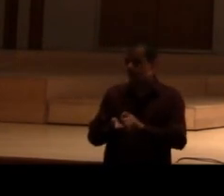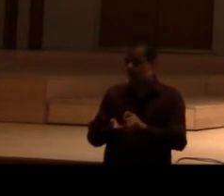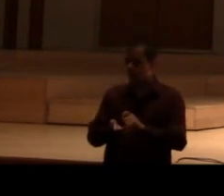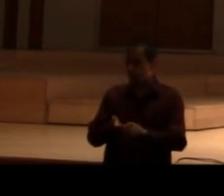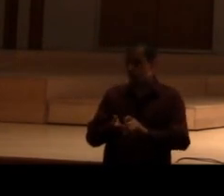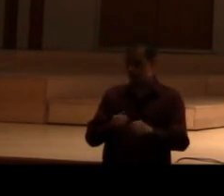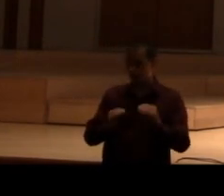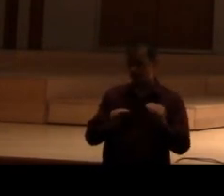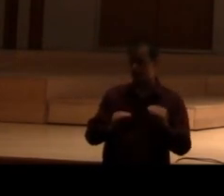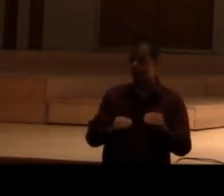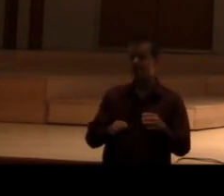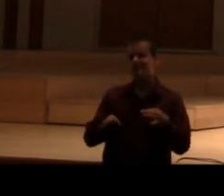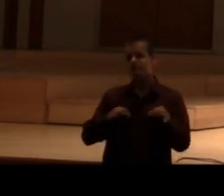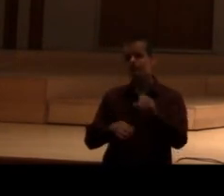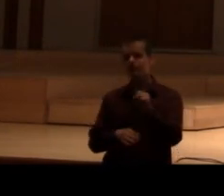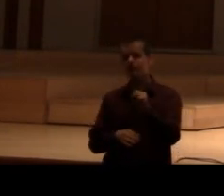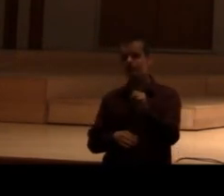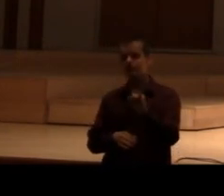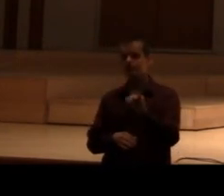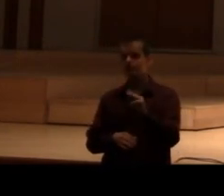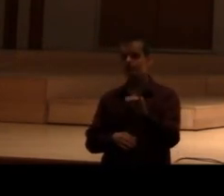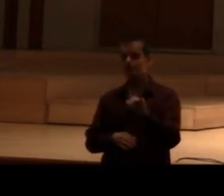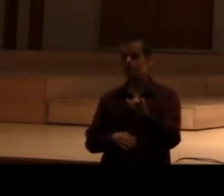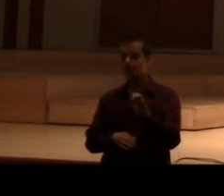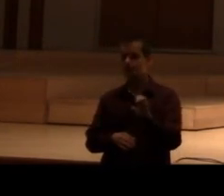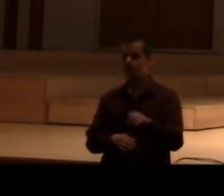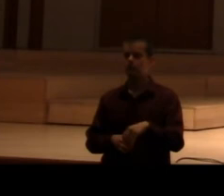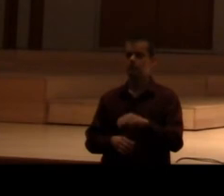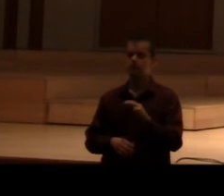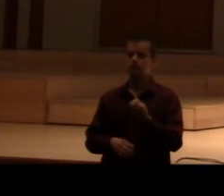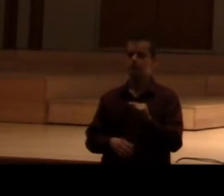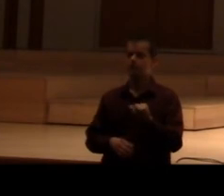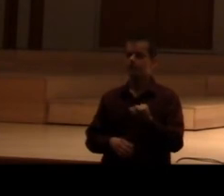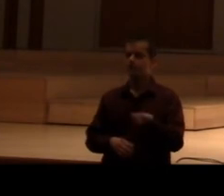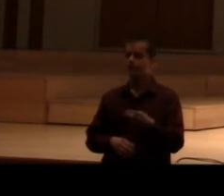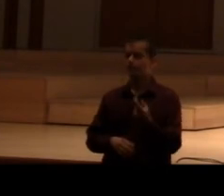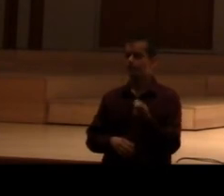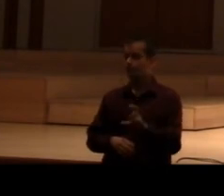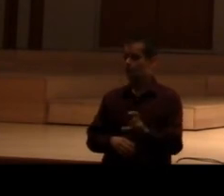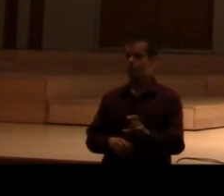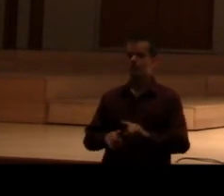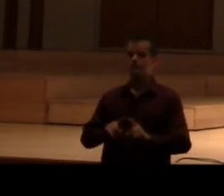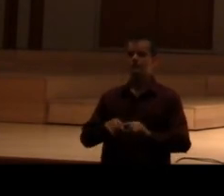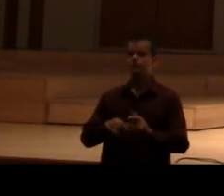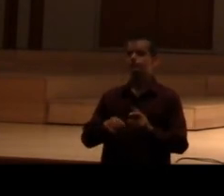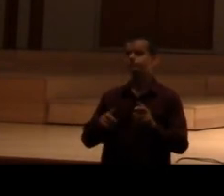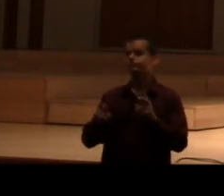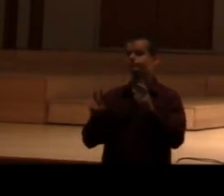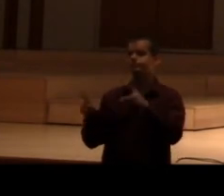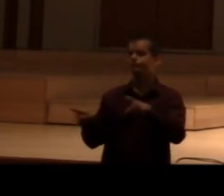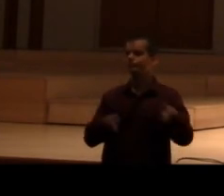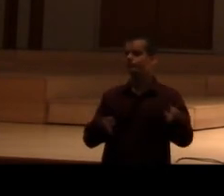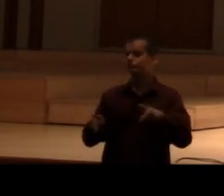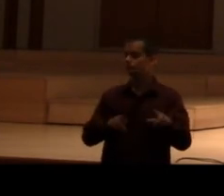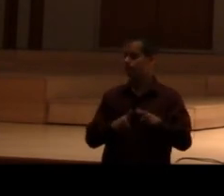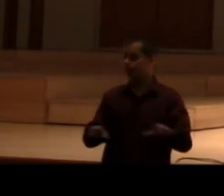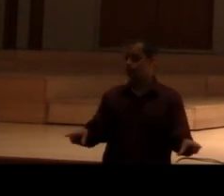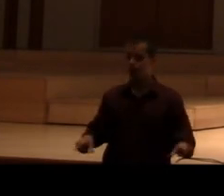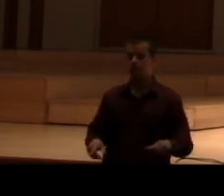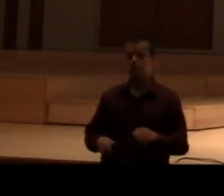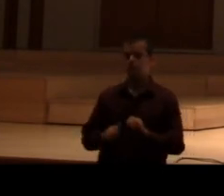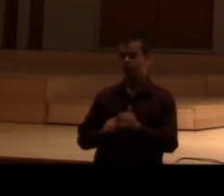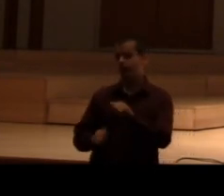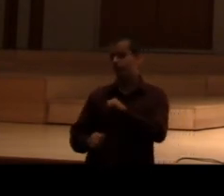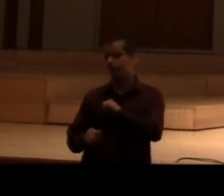would go into similes and metaphors and all the different types of figurative language, how to weave a personal or fictional narrative. I know